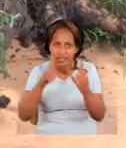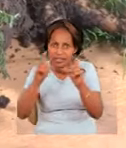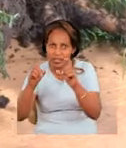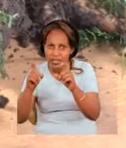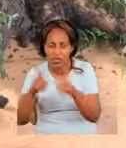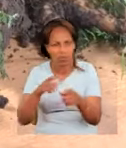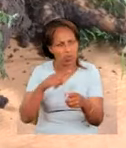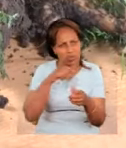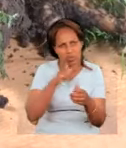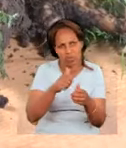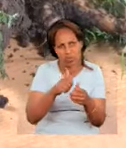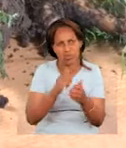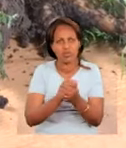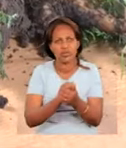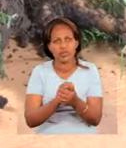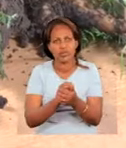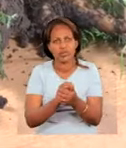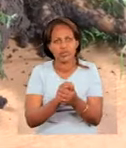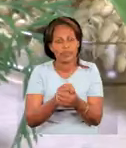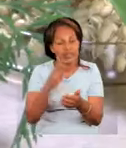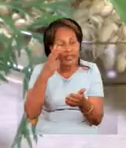do an experiment.